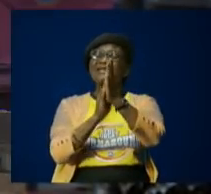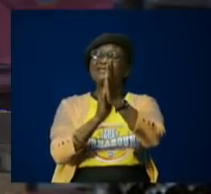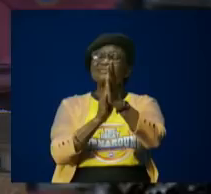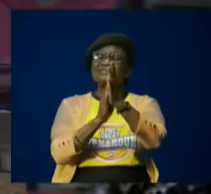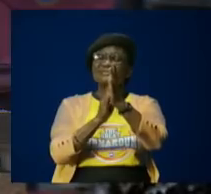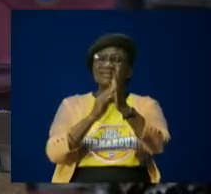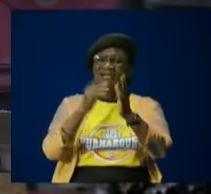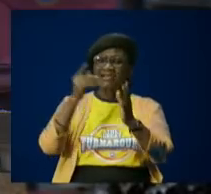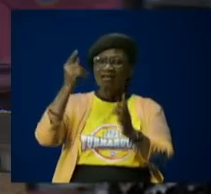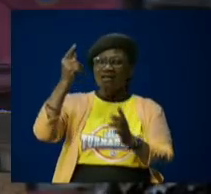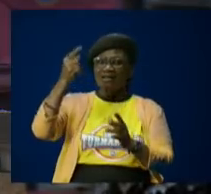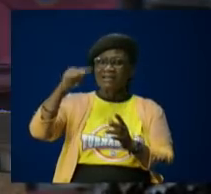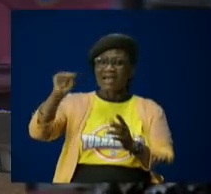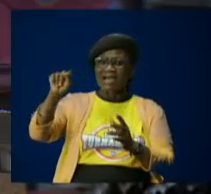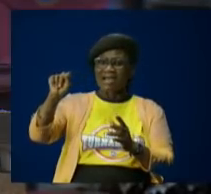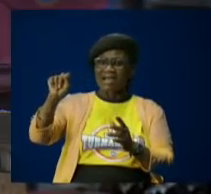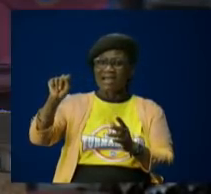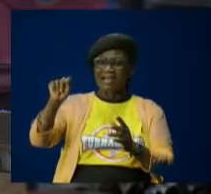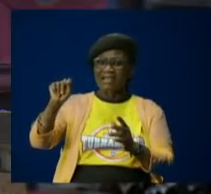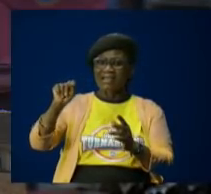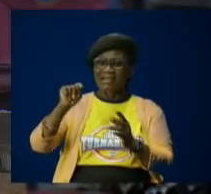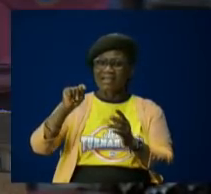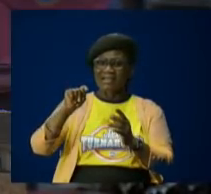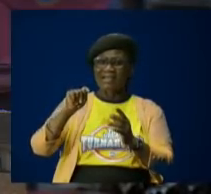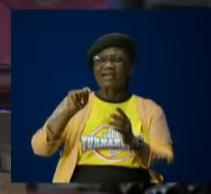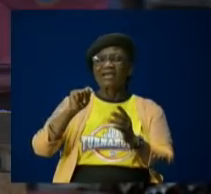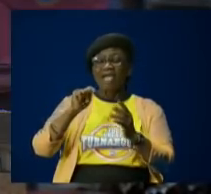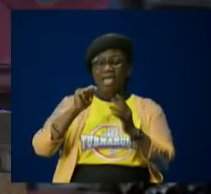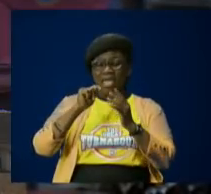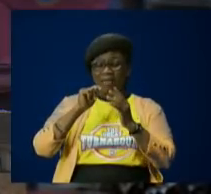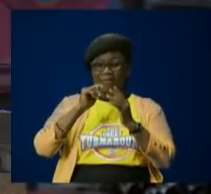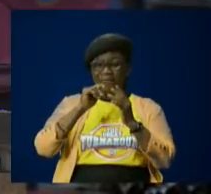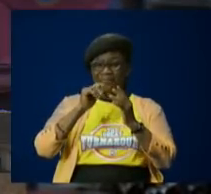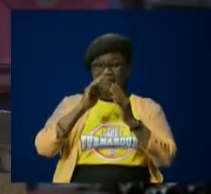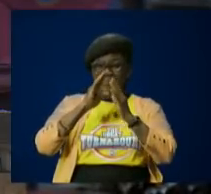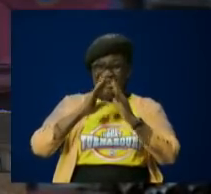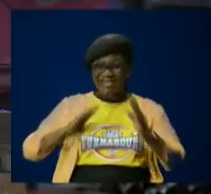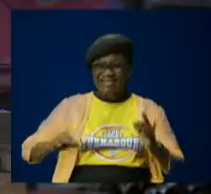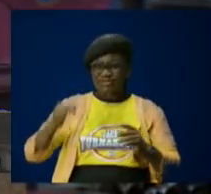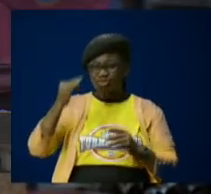Praise the Prince of Peace.